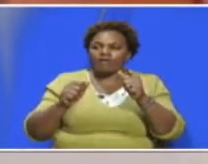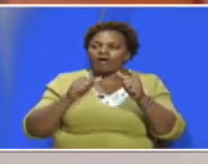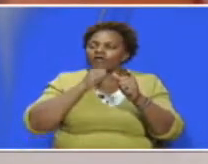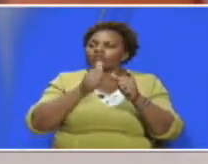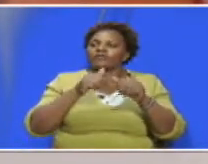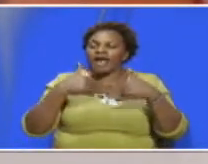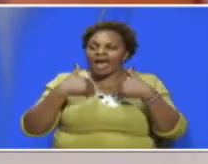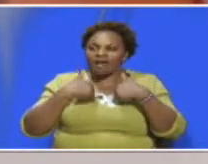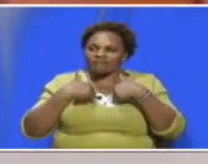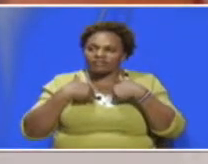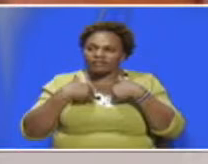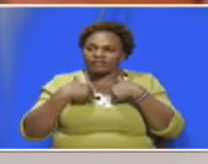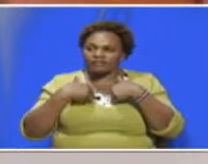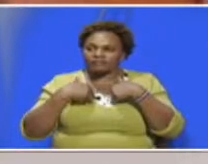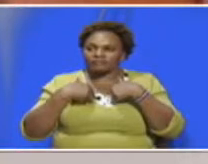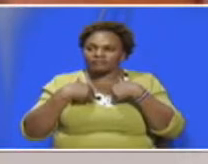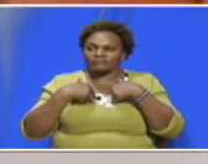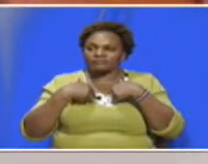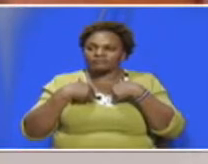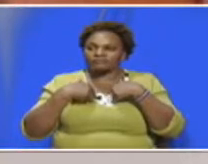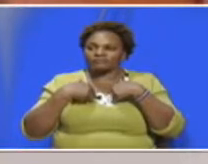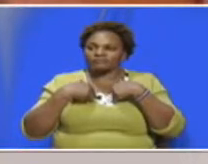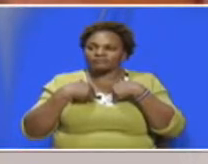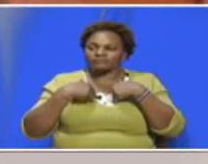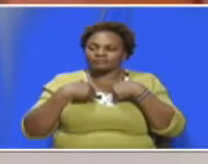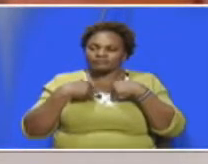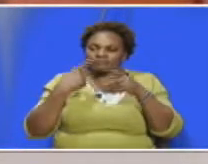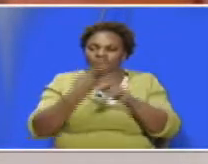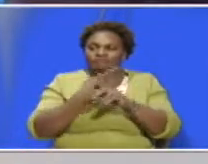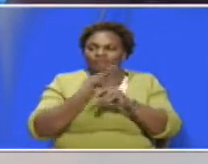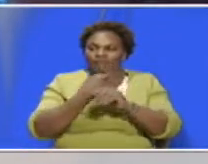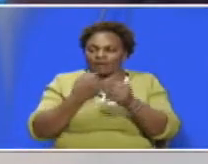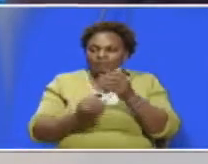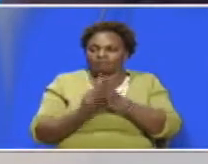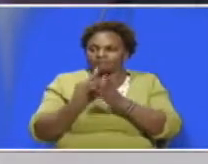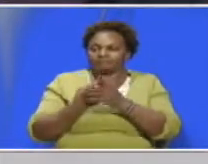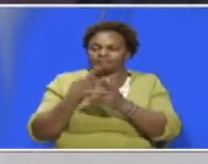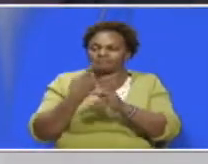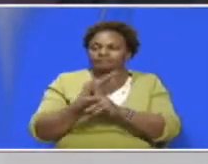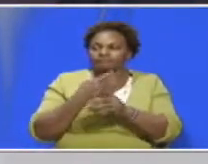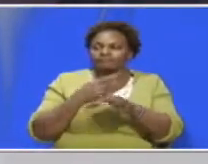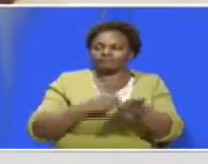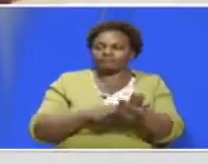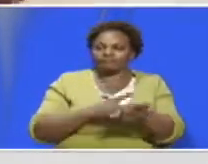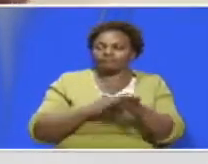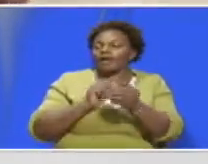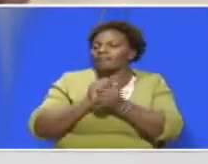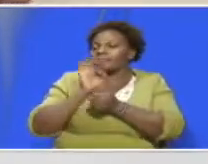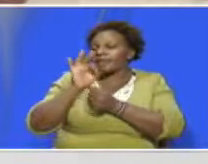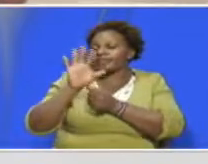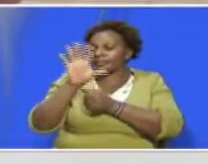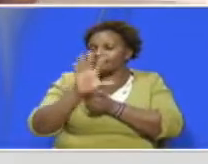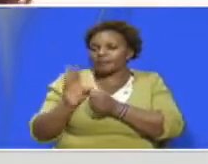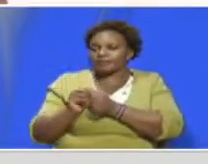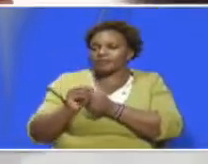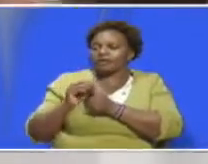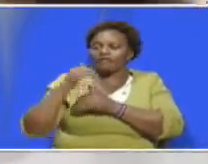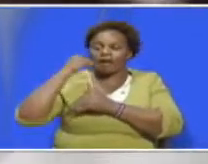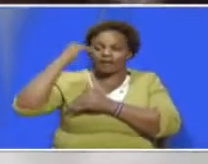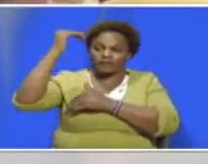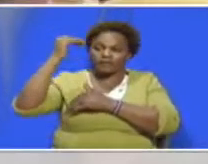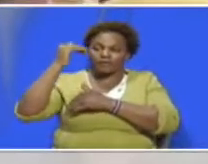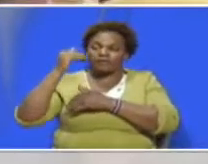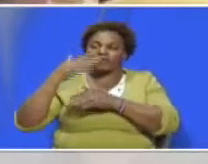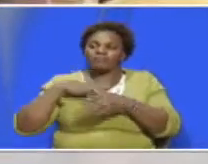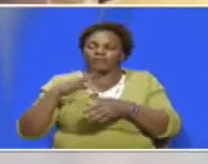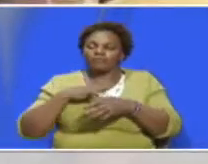having waves coming from time to time. So far, only 13% of the adult population has